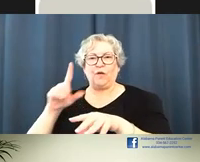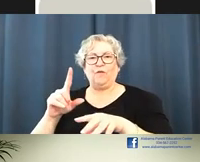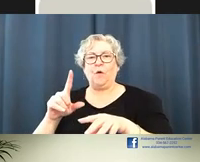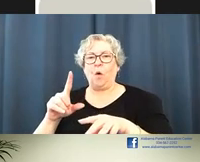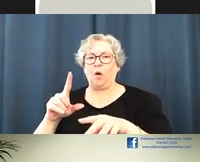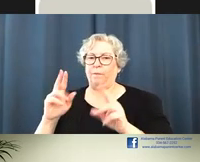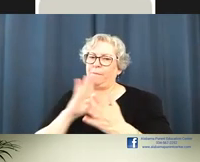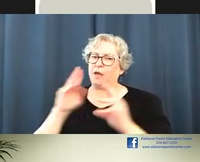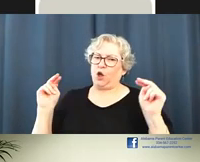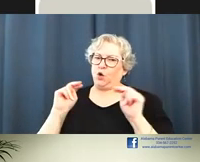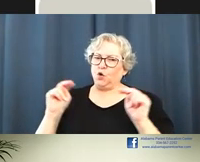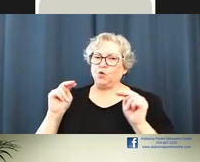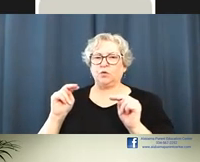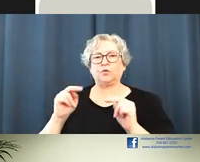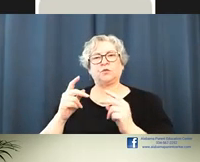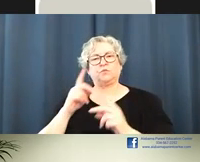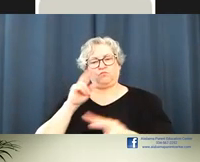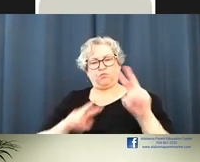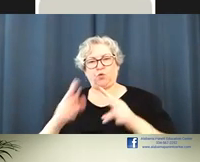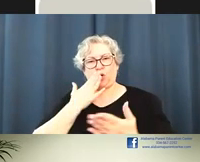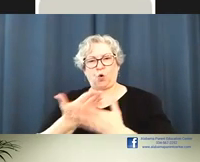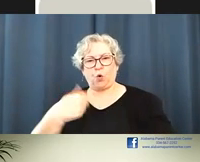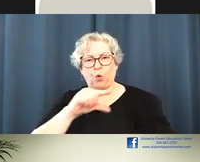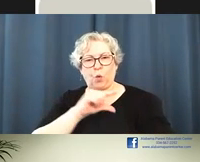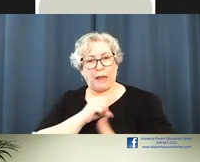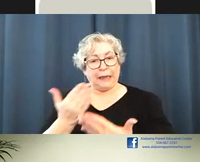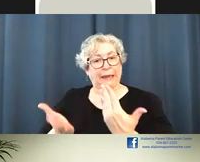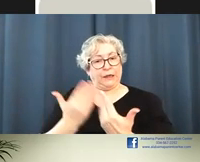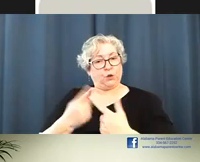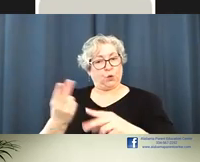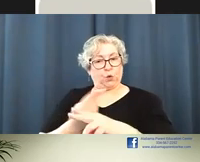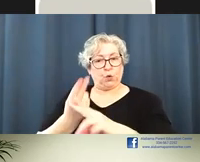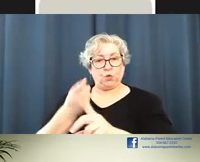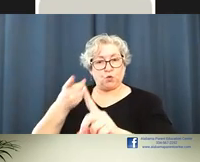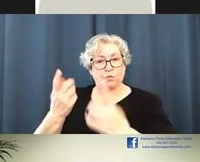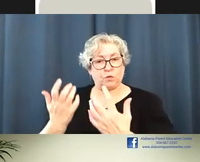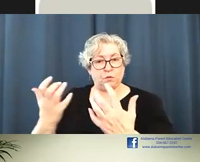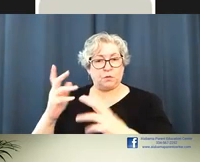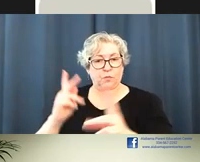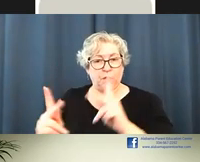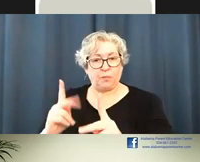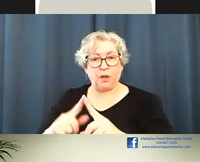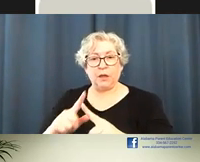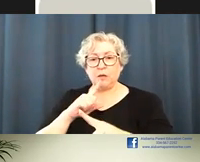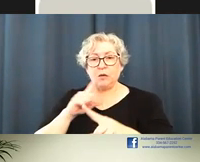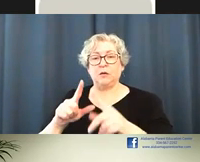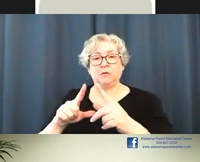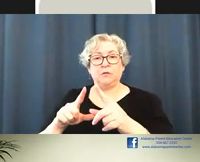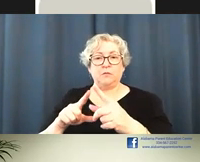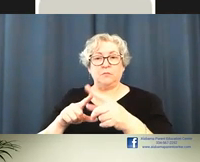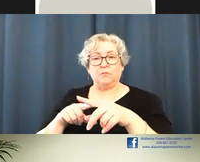impartiality, objectiveness, quality, the ease of use of a targeted population, applicability to